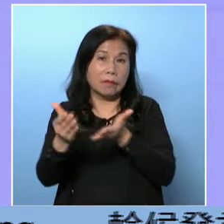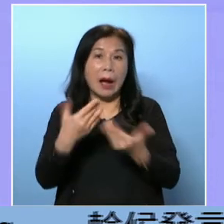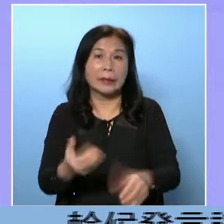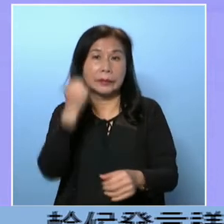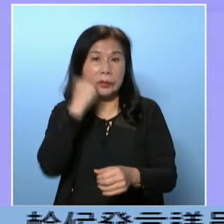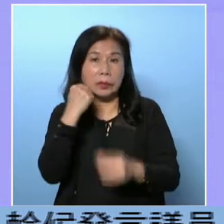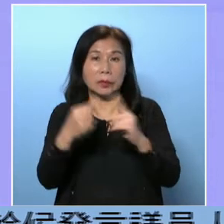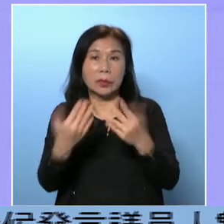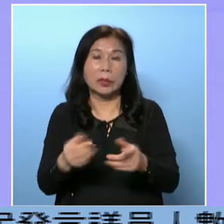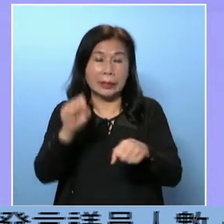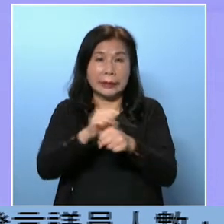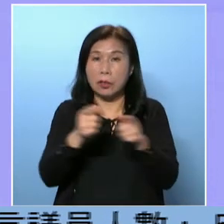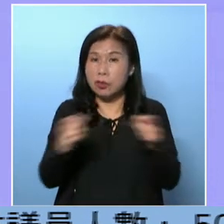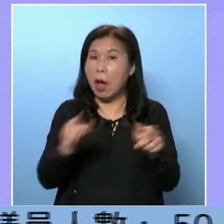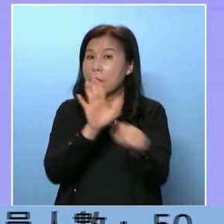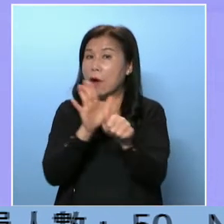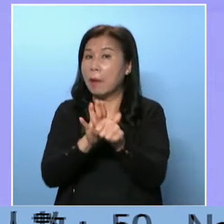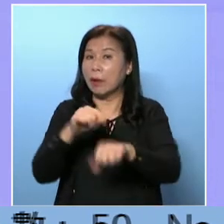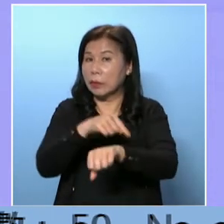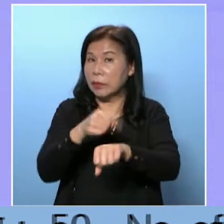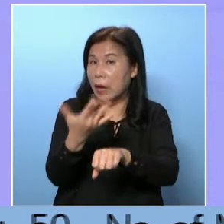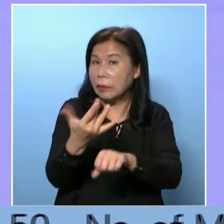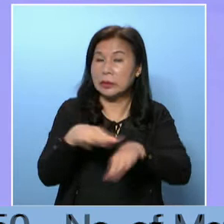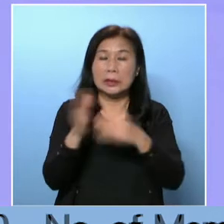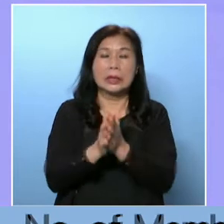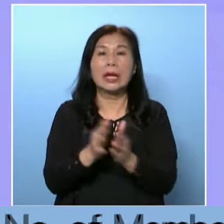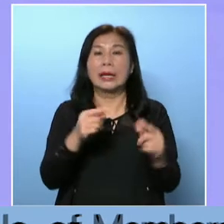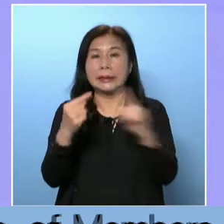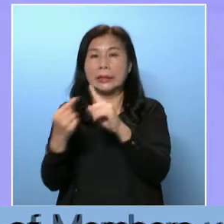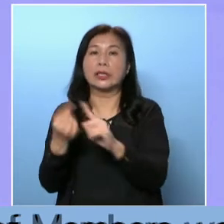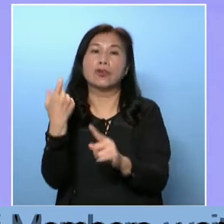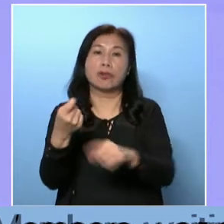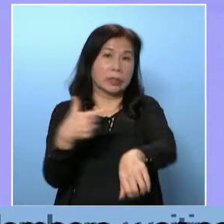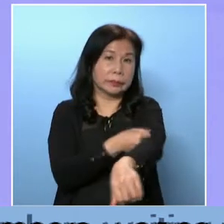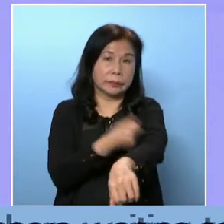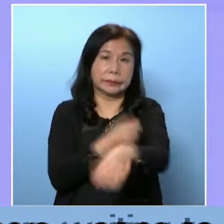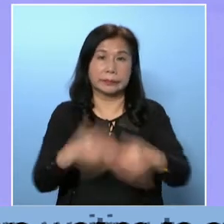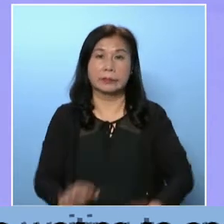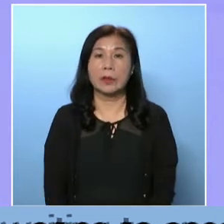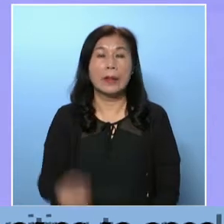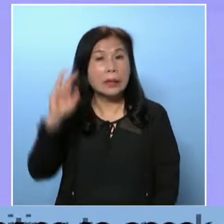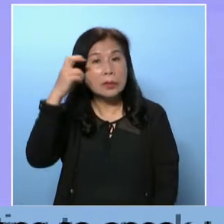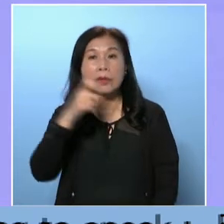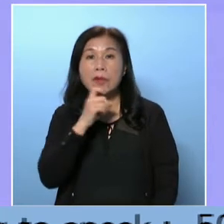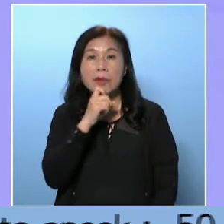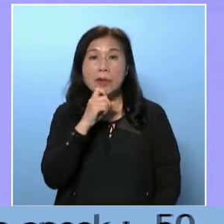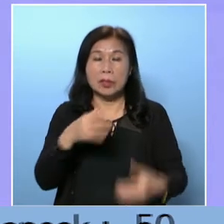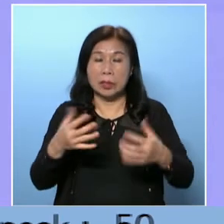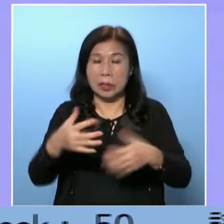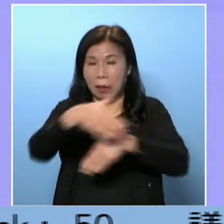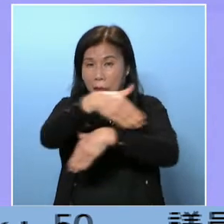to RCHEs, and also priority tickets should be offered to elderly